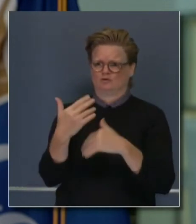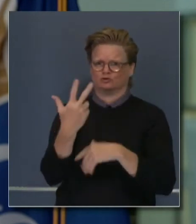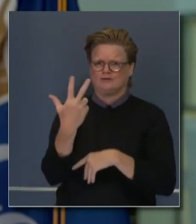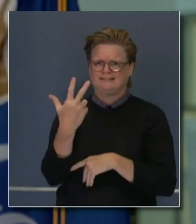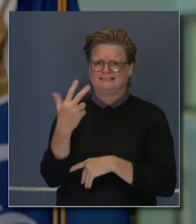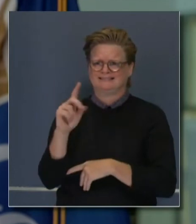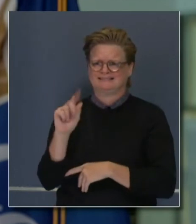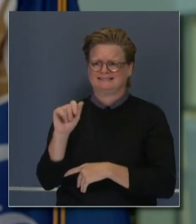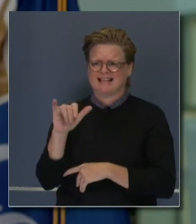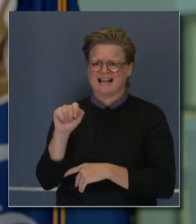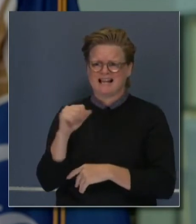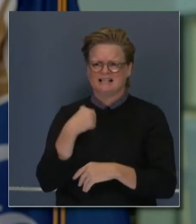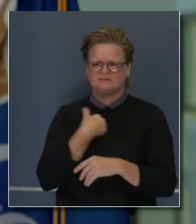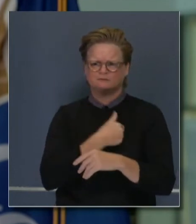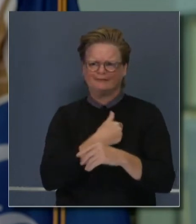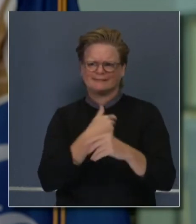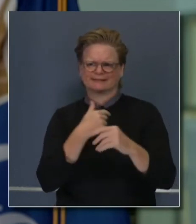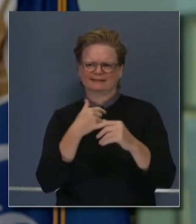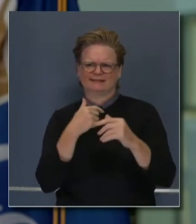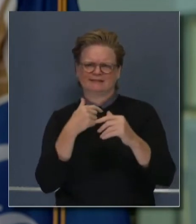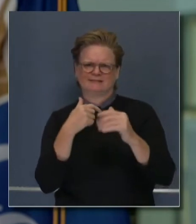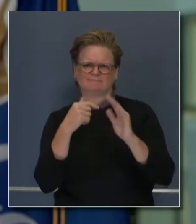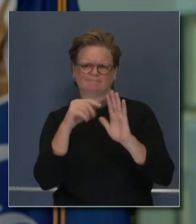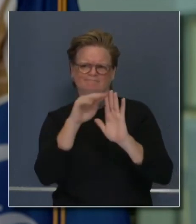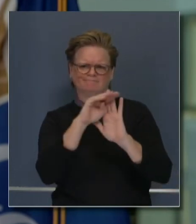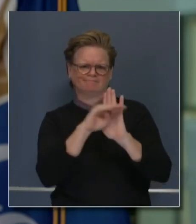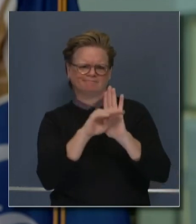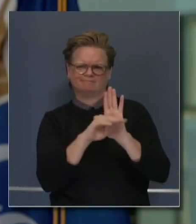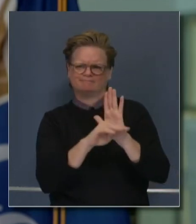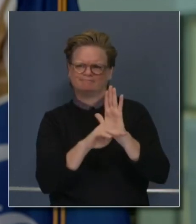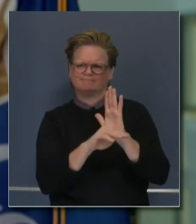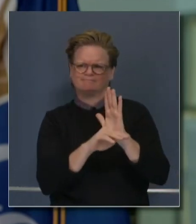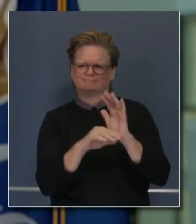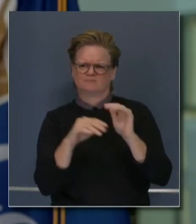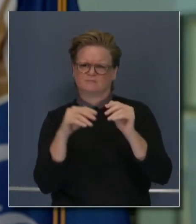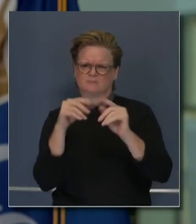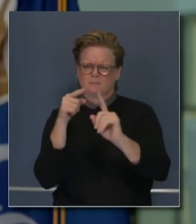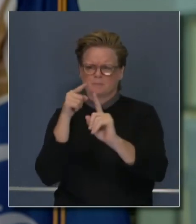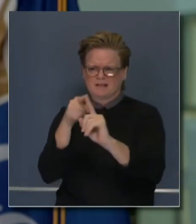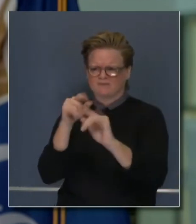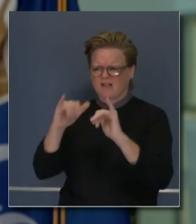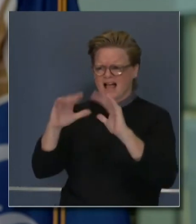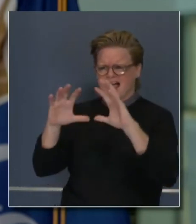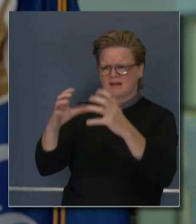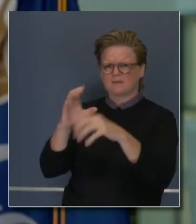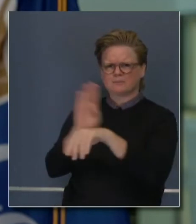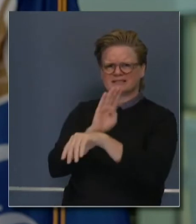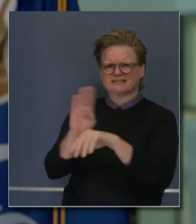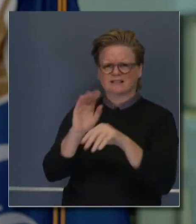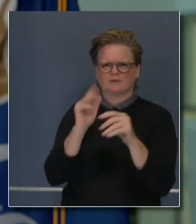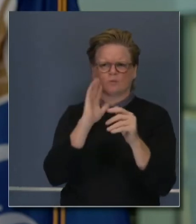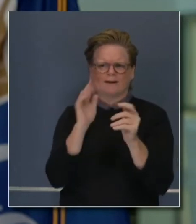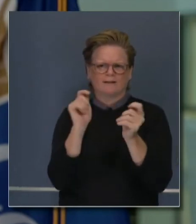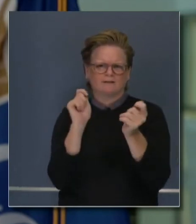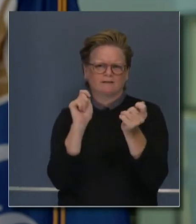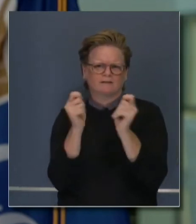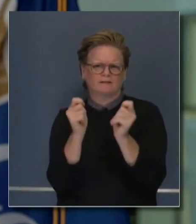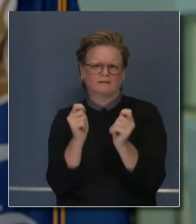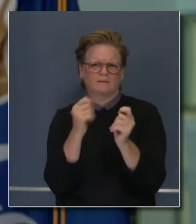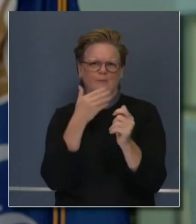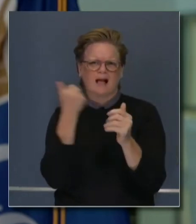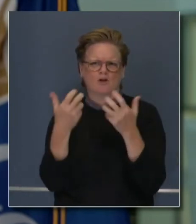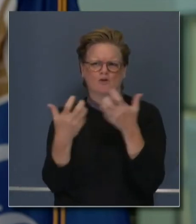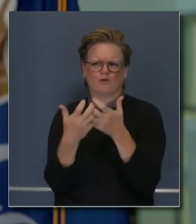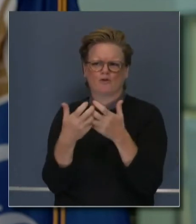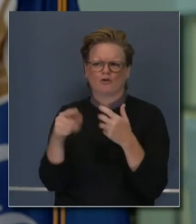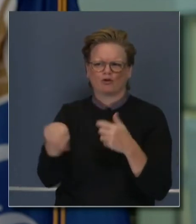allow some of our state agencies to be even more targeted and more aggressive on educating, not just enforcing for